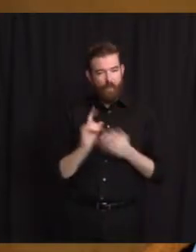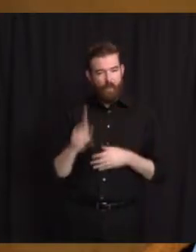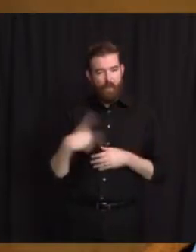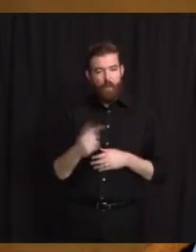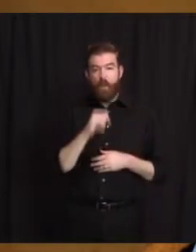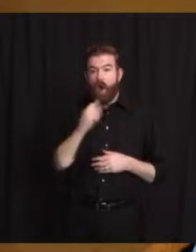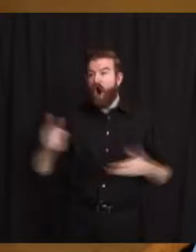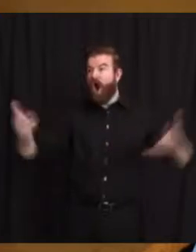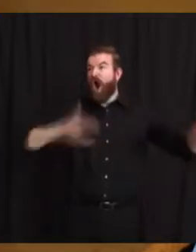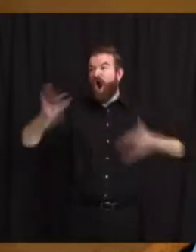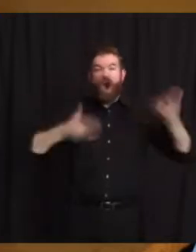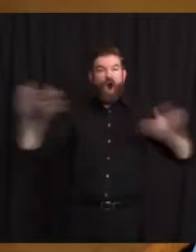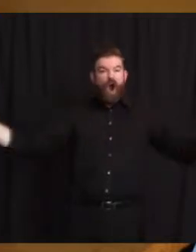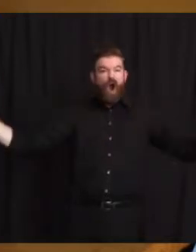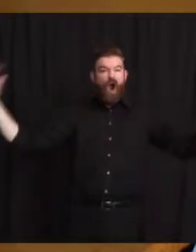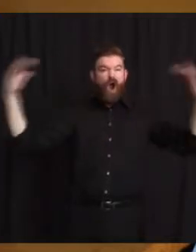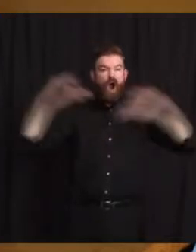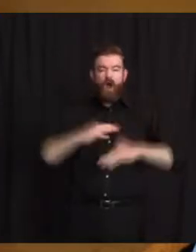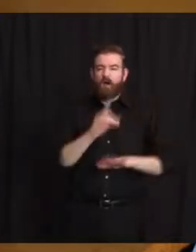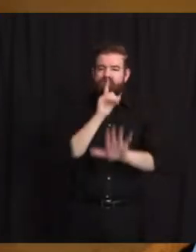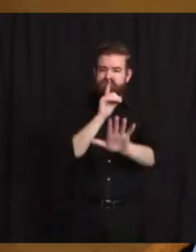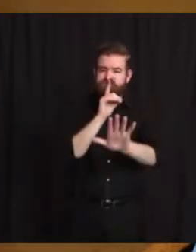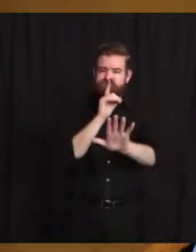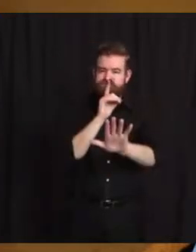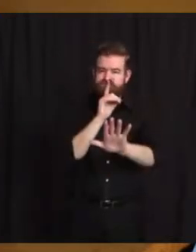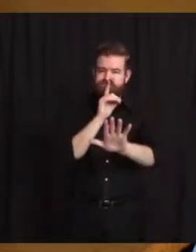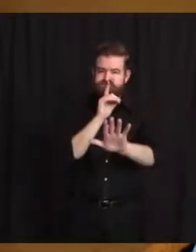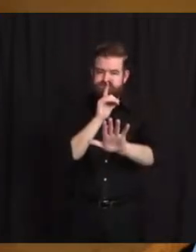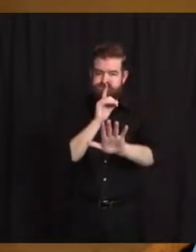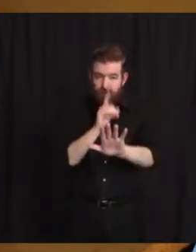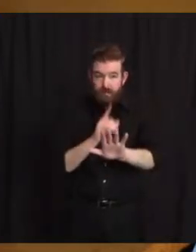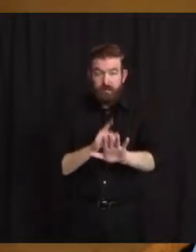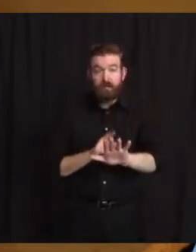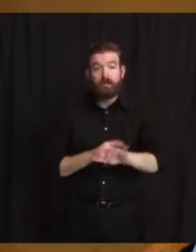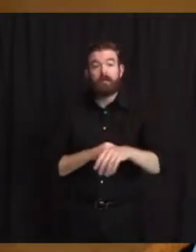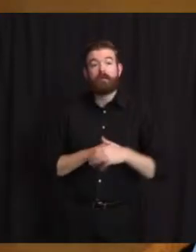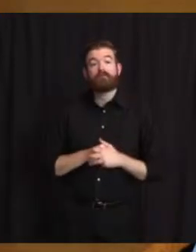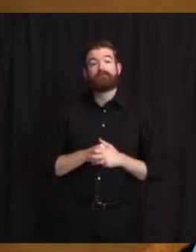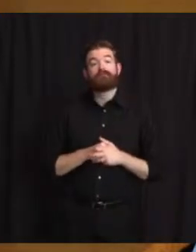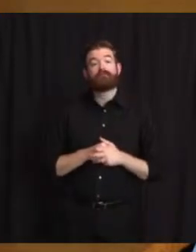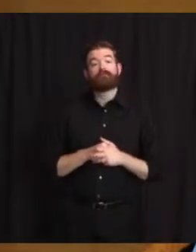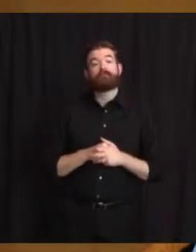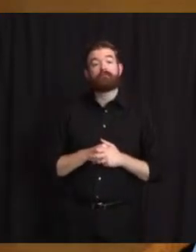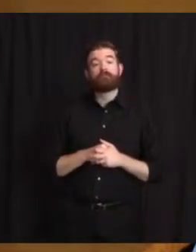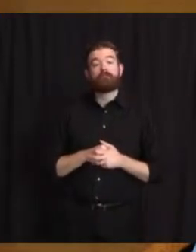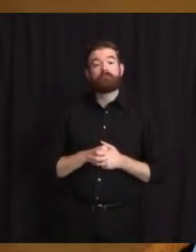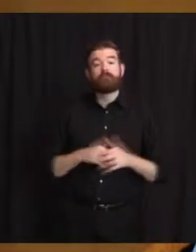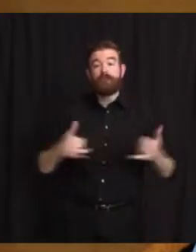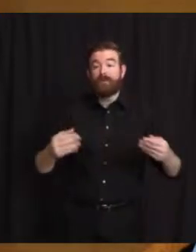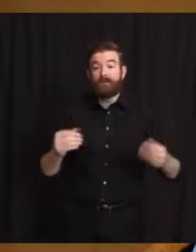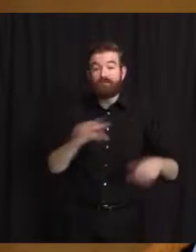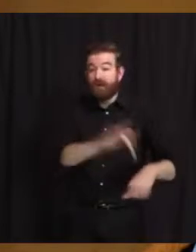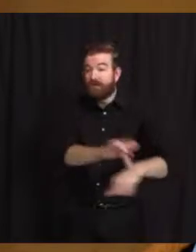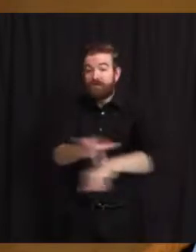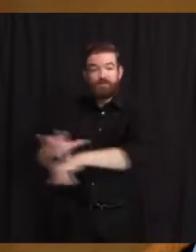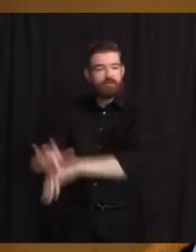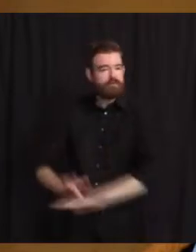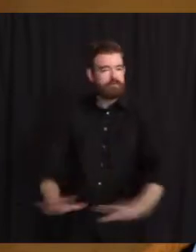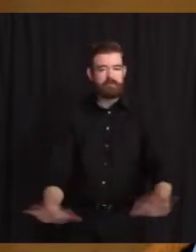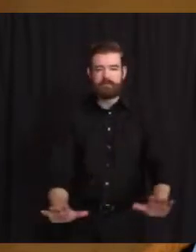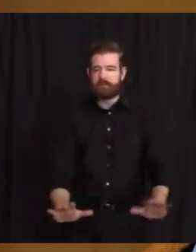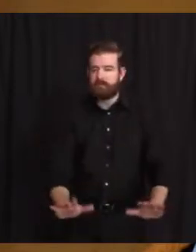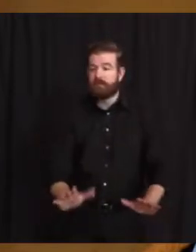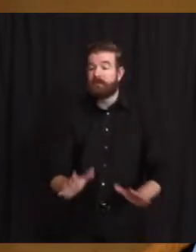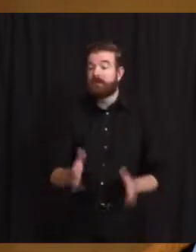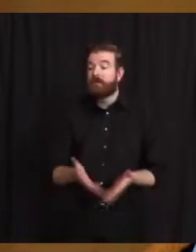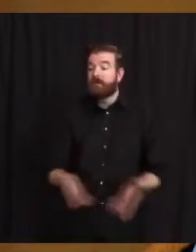the playground or participate in organized sports or congregate with others. And of course, if you feel sick,